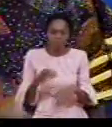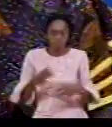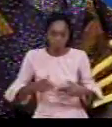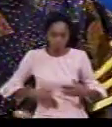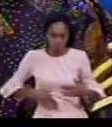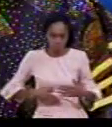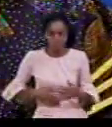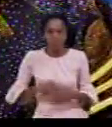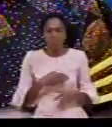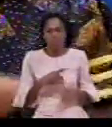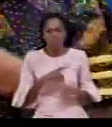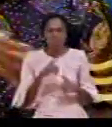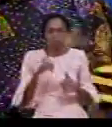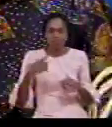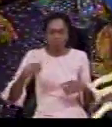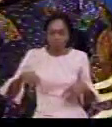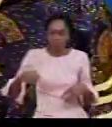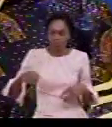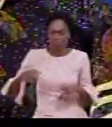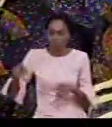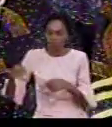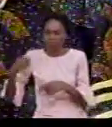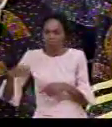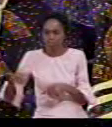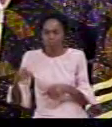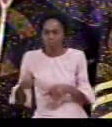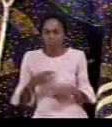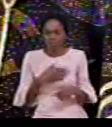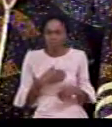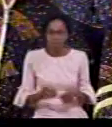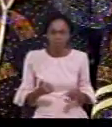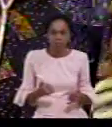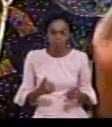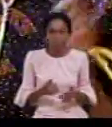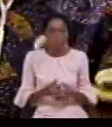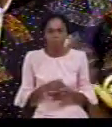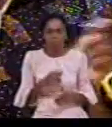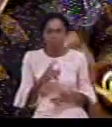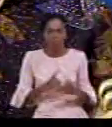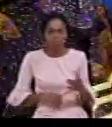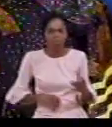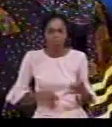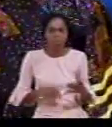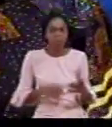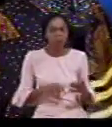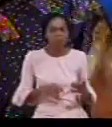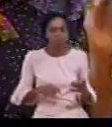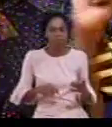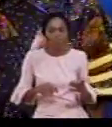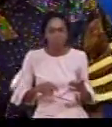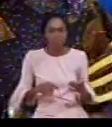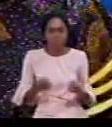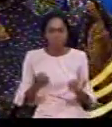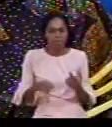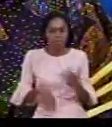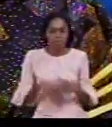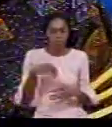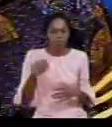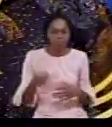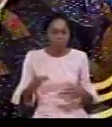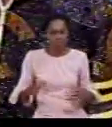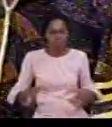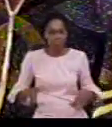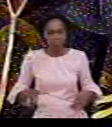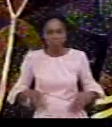what came out of me was a live snake. Then I said, God, this is a confirmation that yes, you've started the